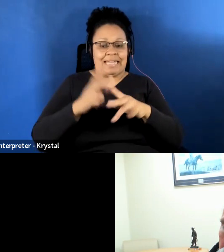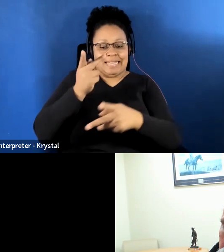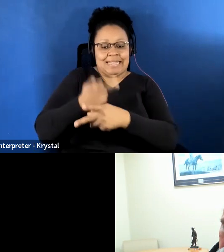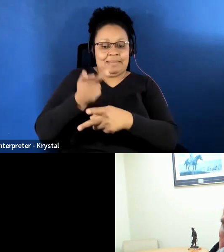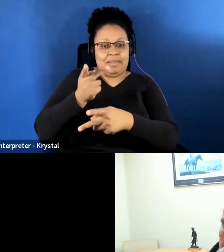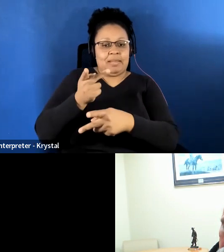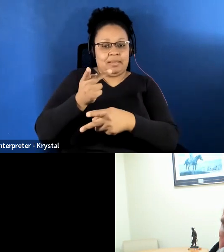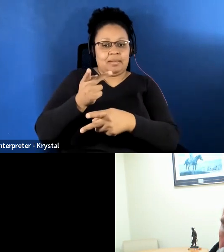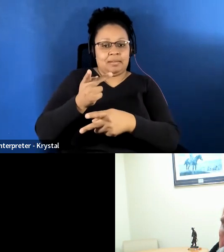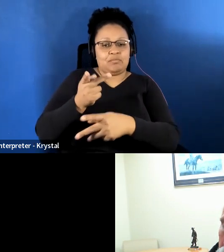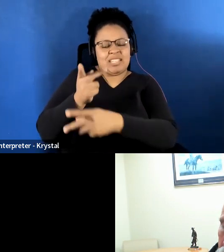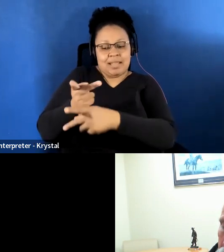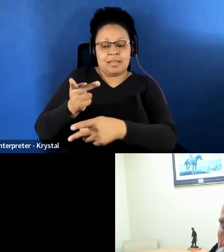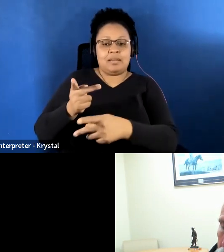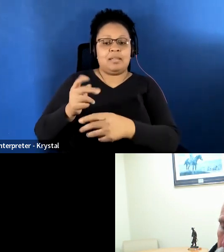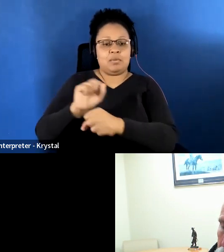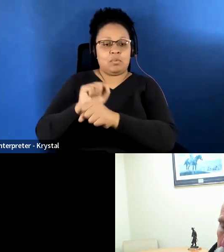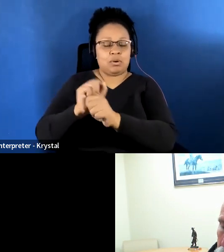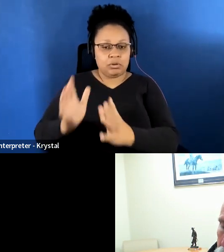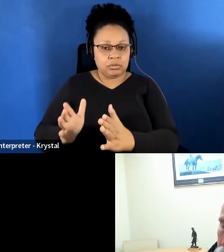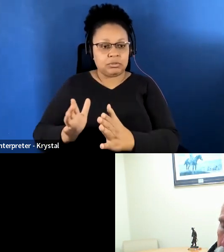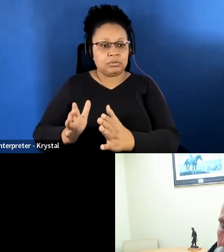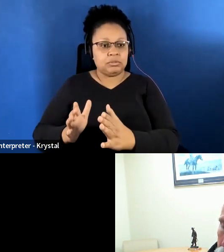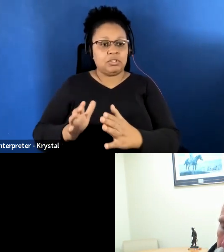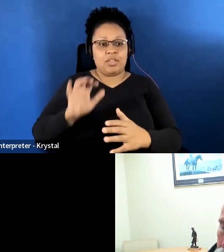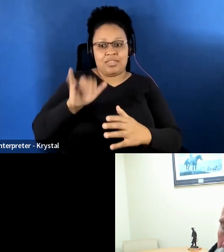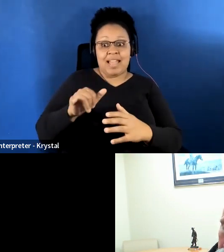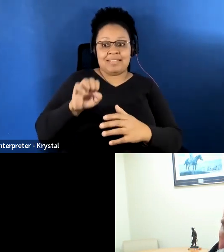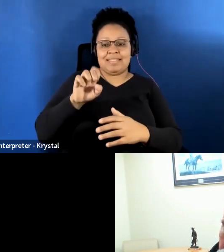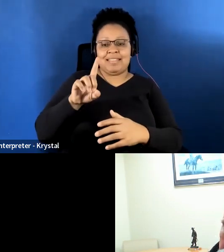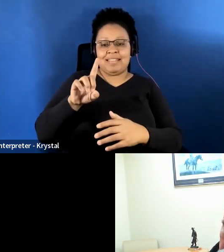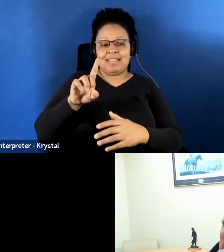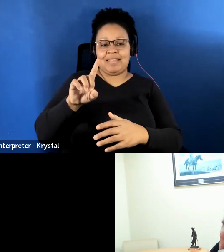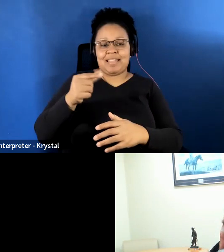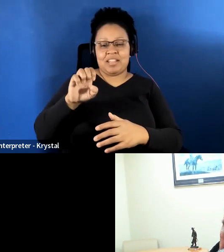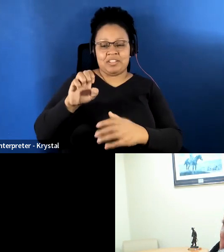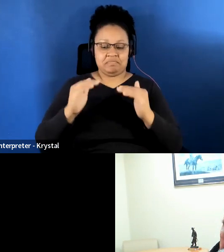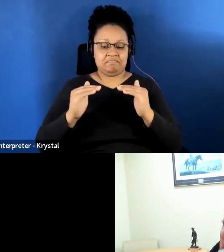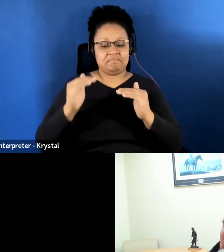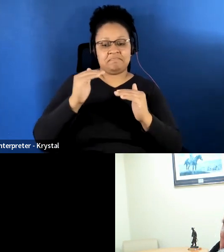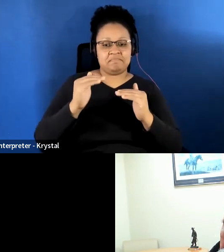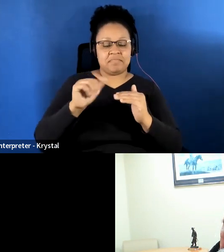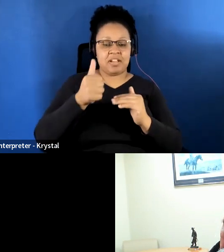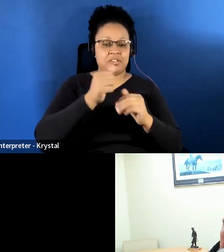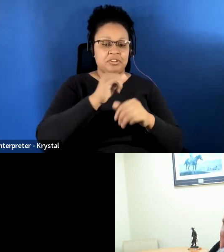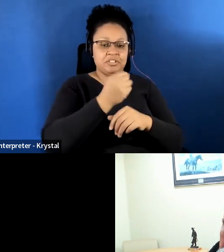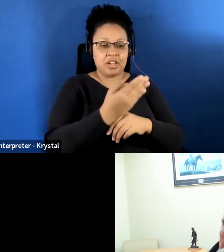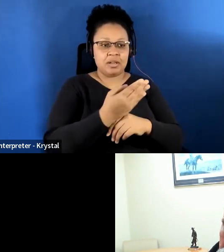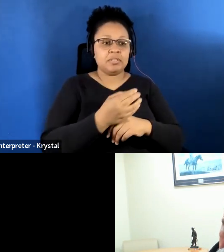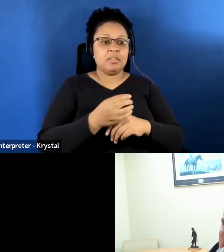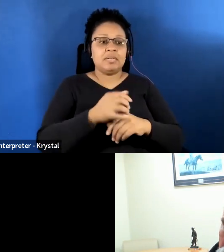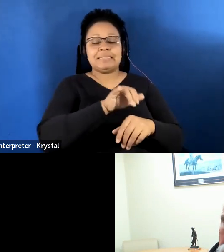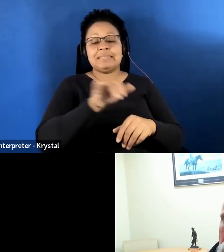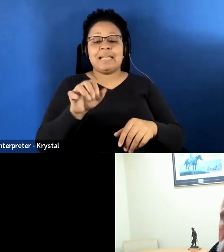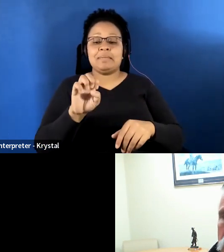because, you know, now that's their edge, right? Just like Eva was talking about,